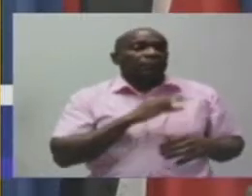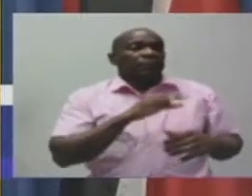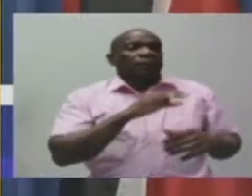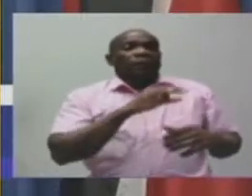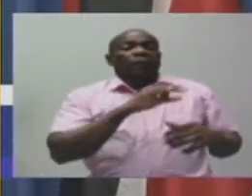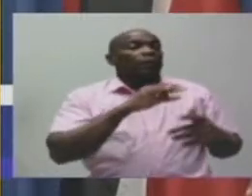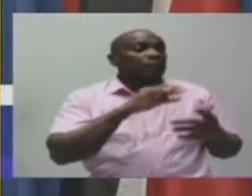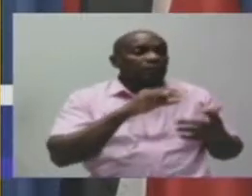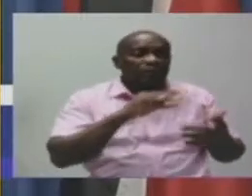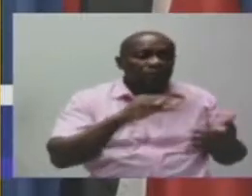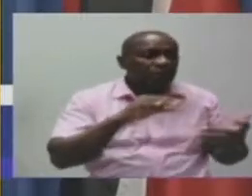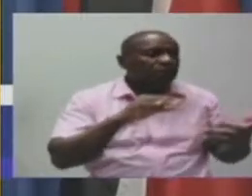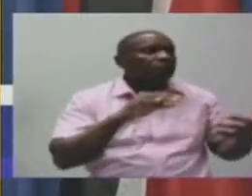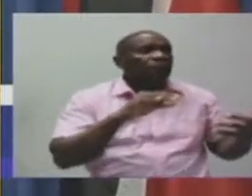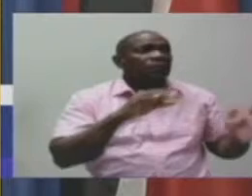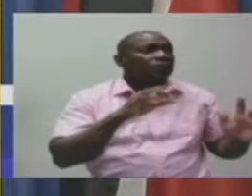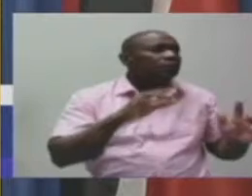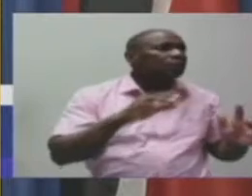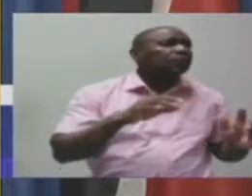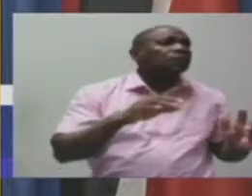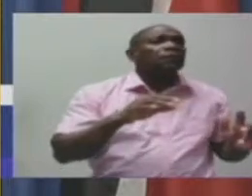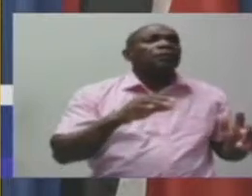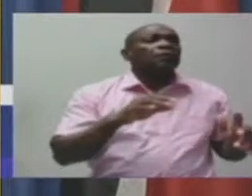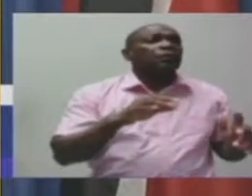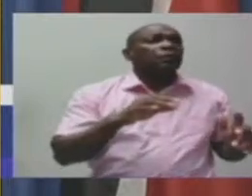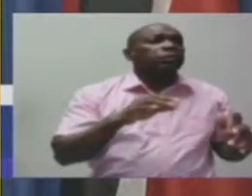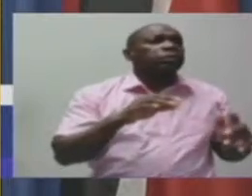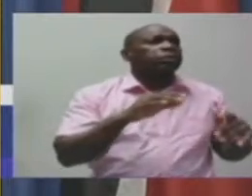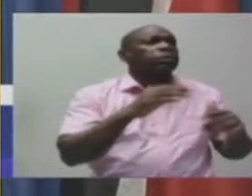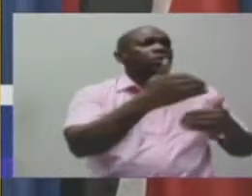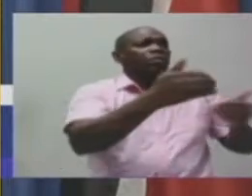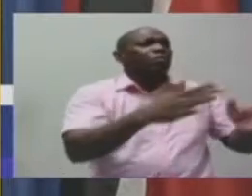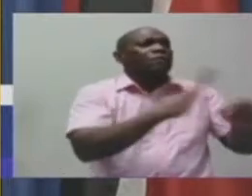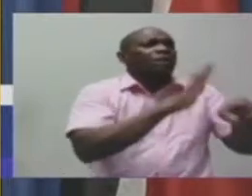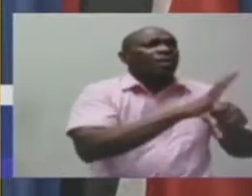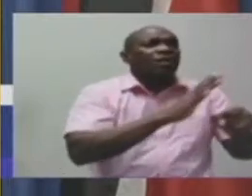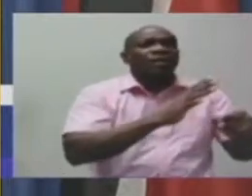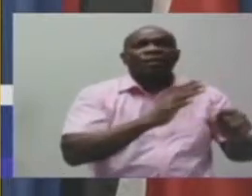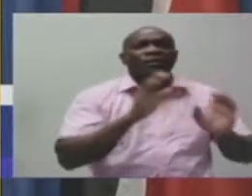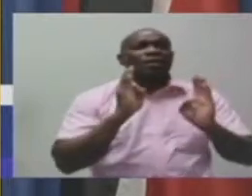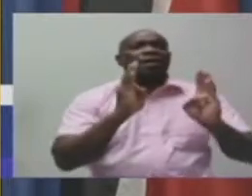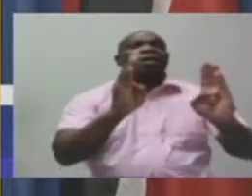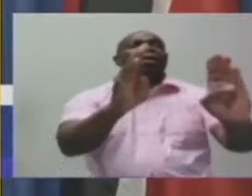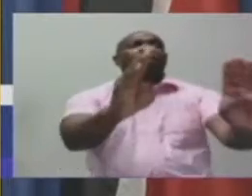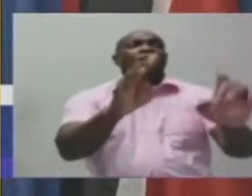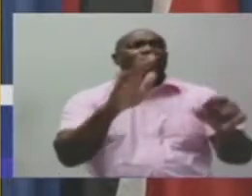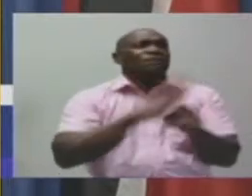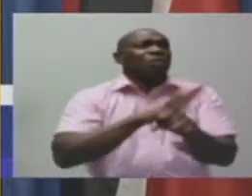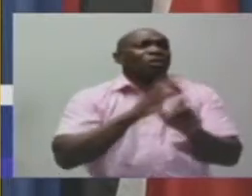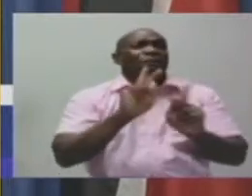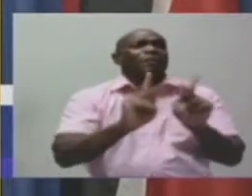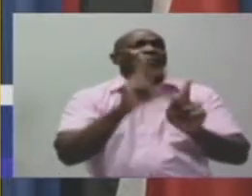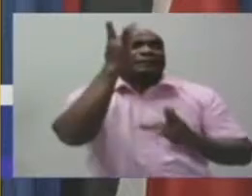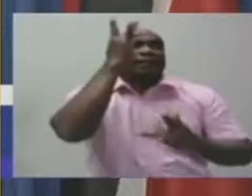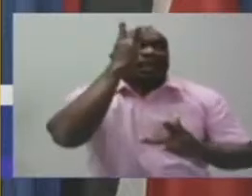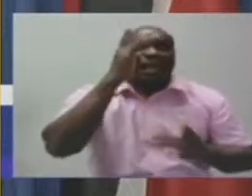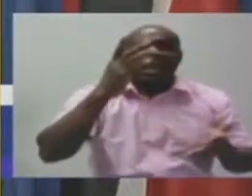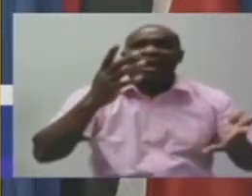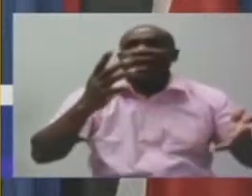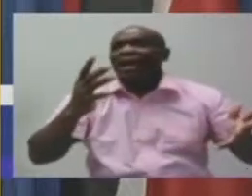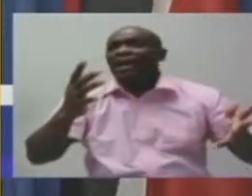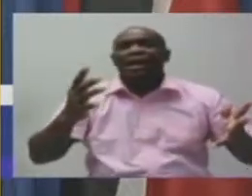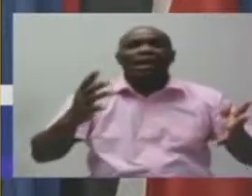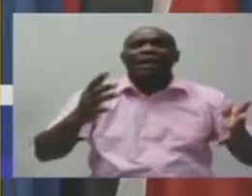corridors, it's a blame game. That will not impress me. That will not help